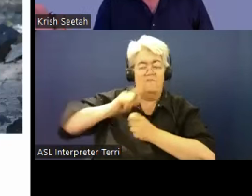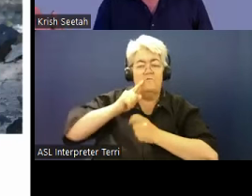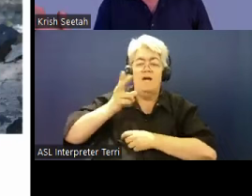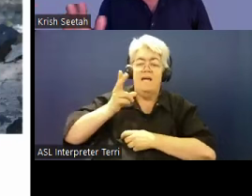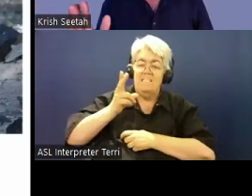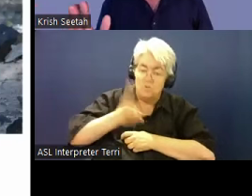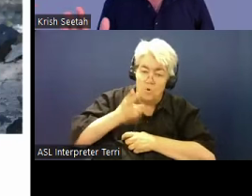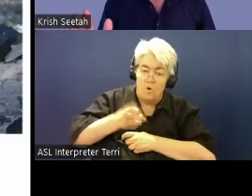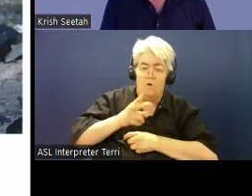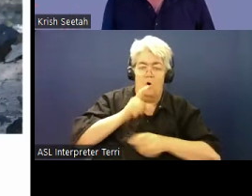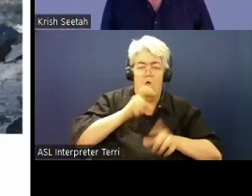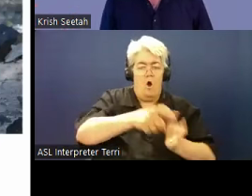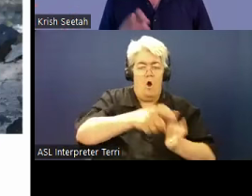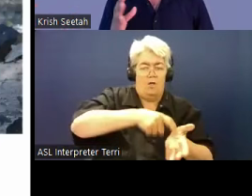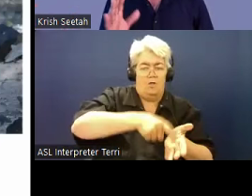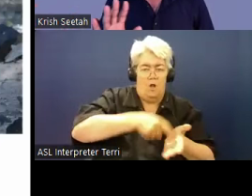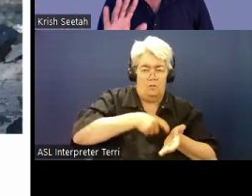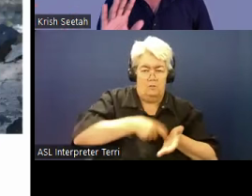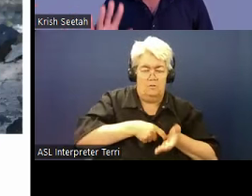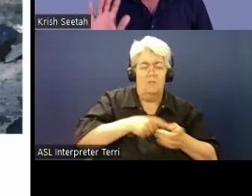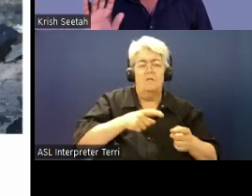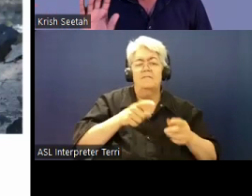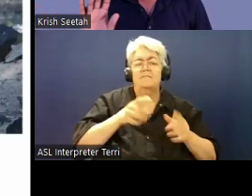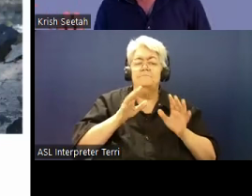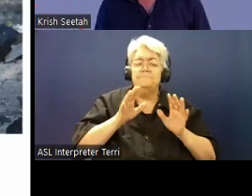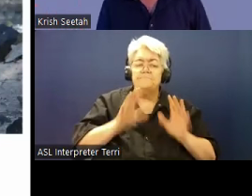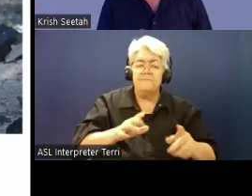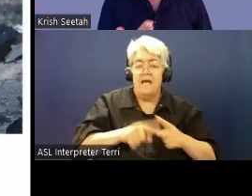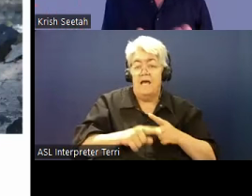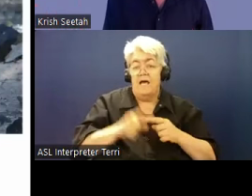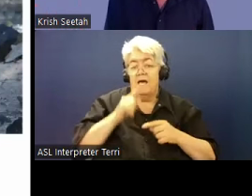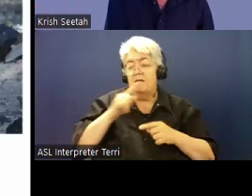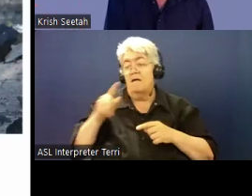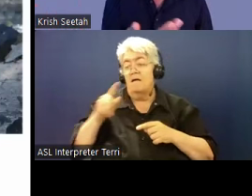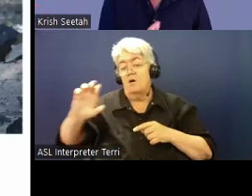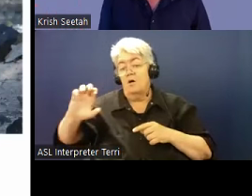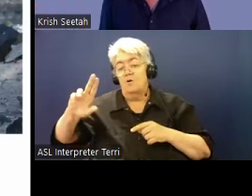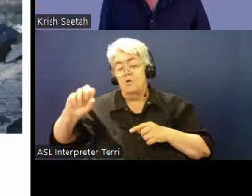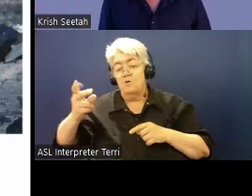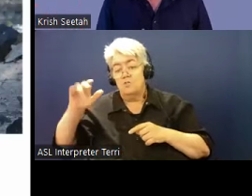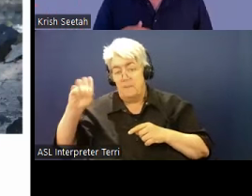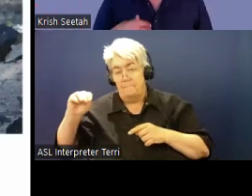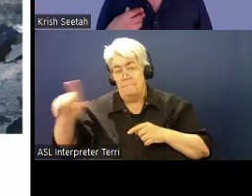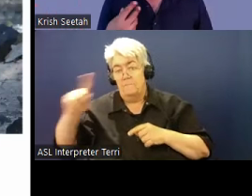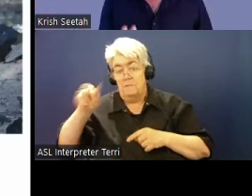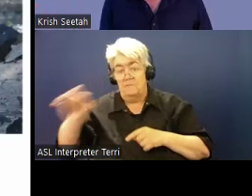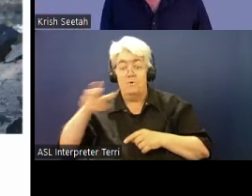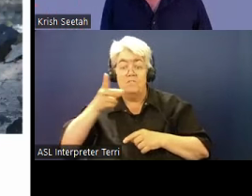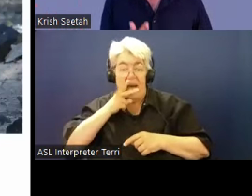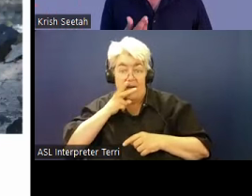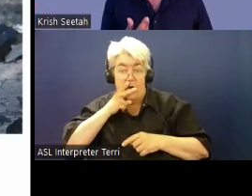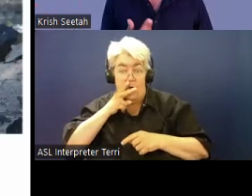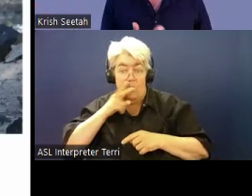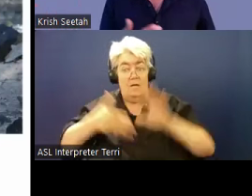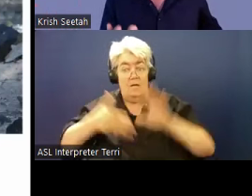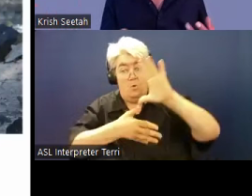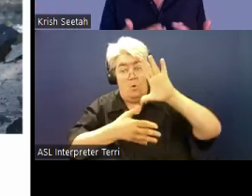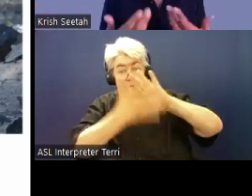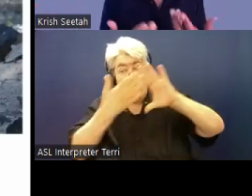And Tushingham's work on indigenous consumption of tobacco in North America, and I hope our results now, they really show that